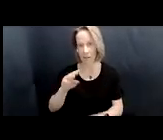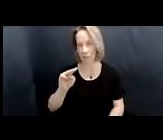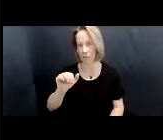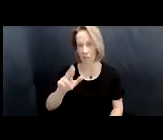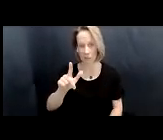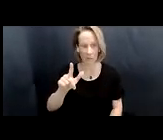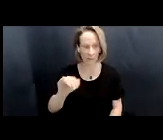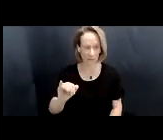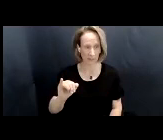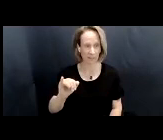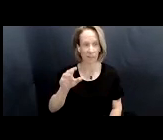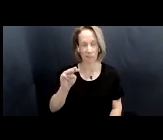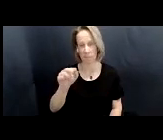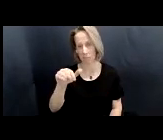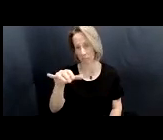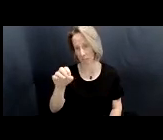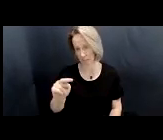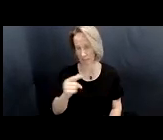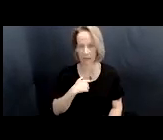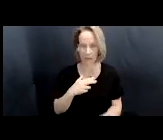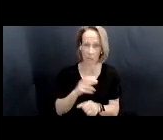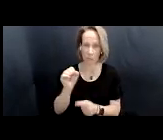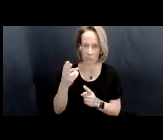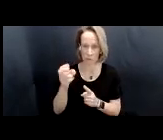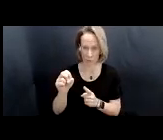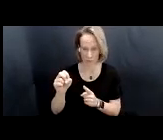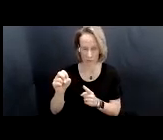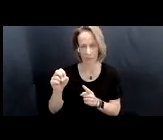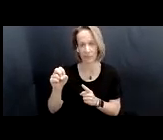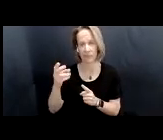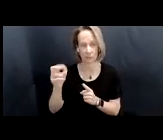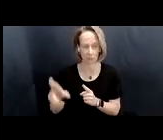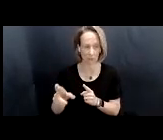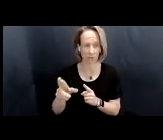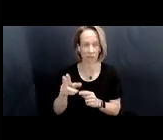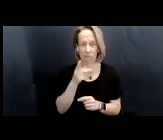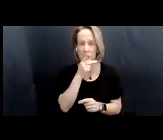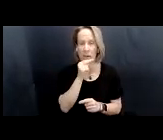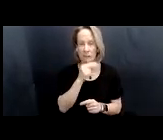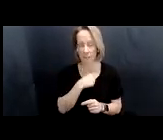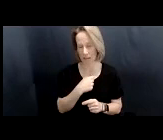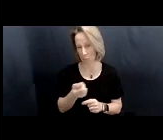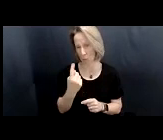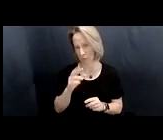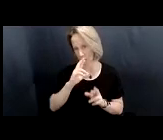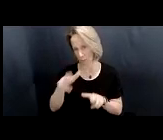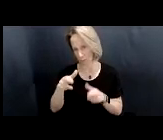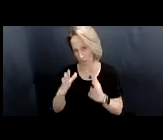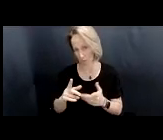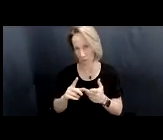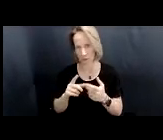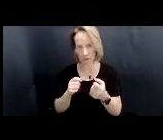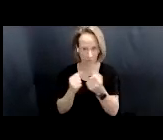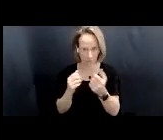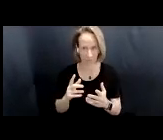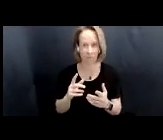she, her pronouns, and I'm one of the sexual violence response coordinators here at the Coalition. And then I'll turn it over to Lizette to introduce